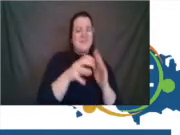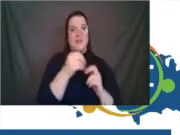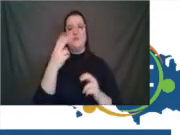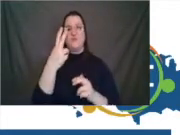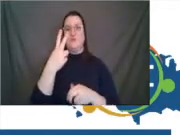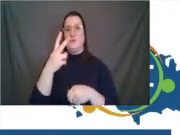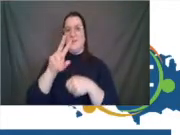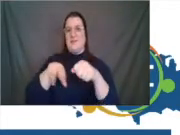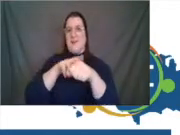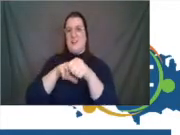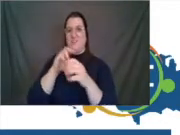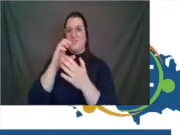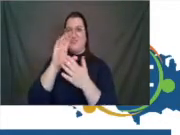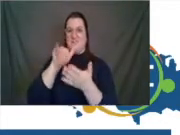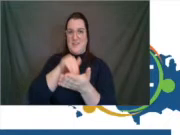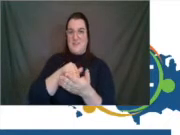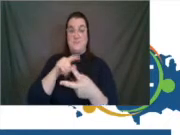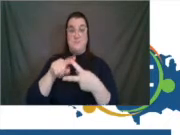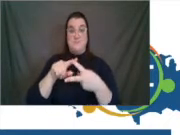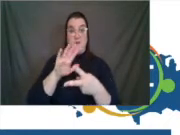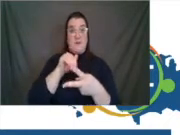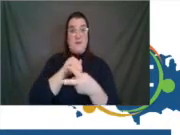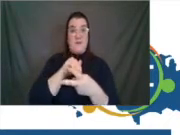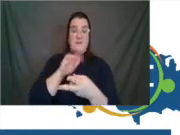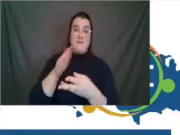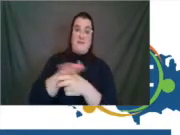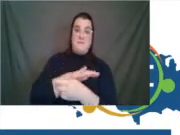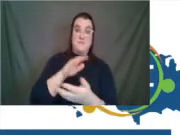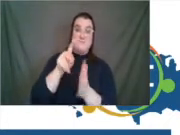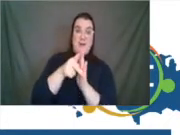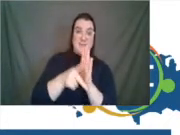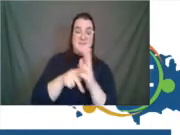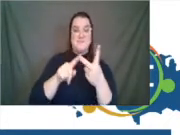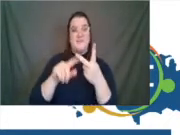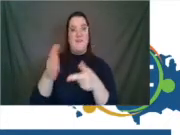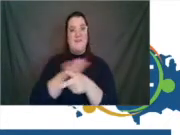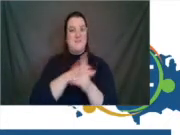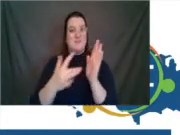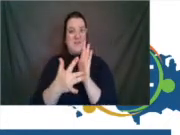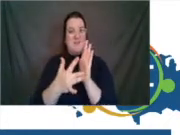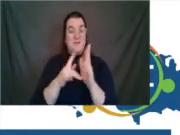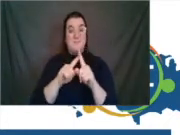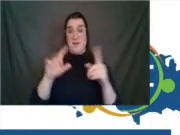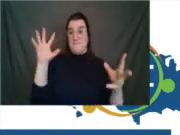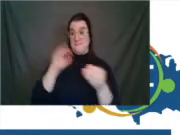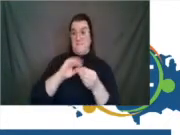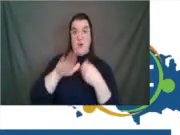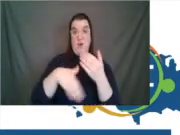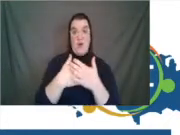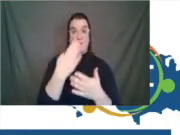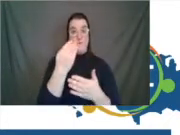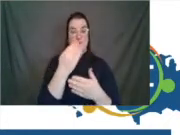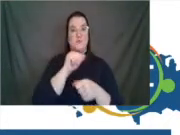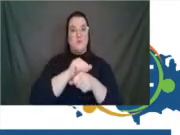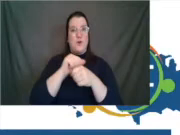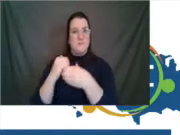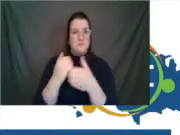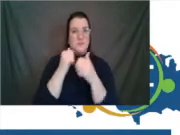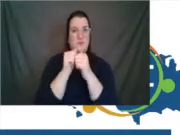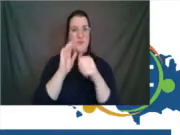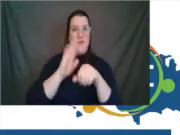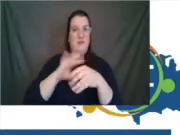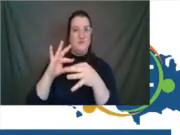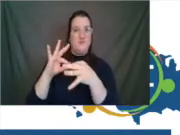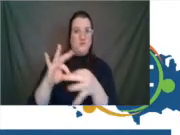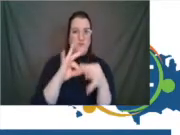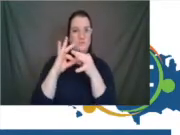regional resource centers that cover specific states and 2 national centers, one that covers policy and one that covers technology, but all 14 work